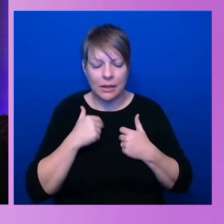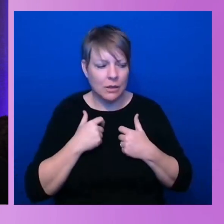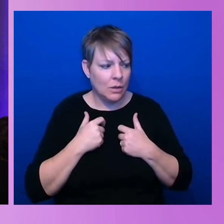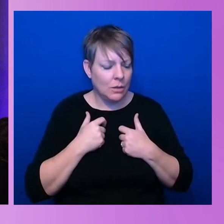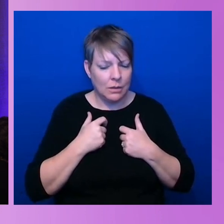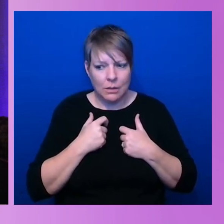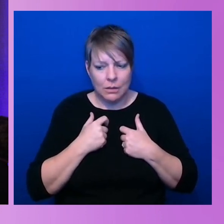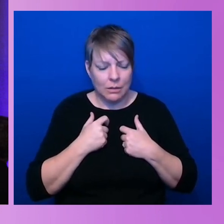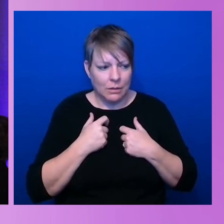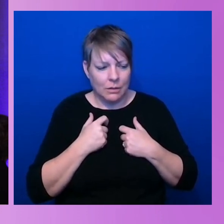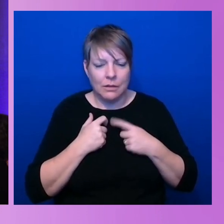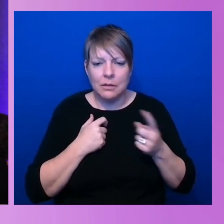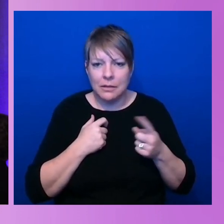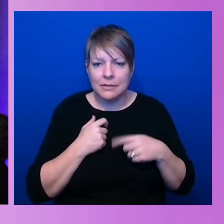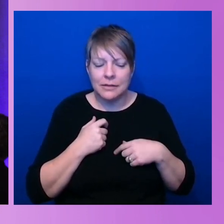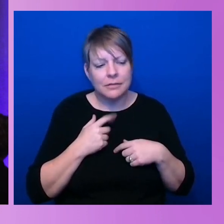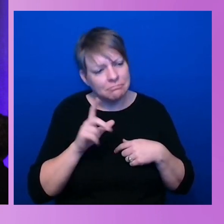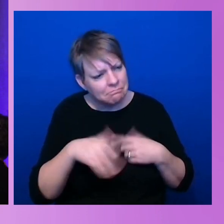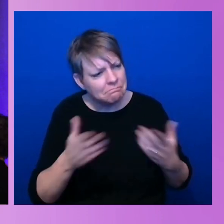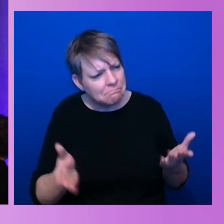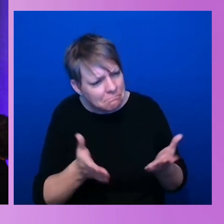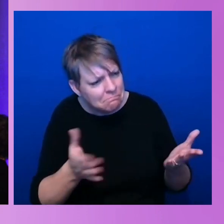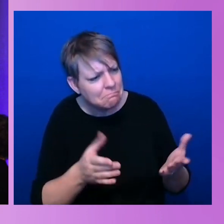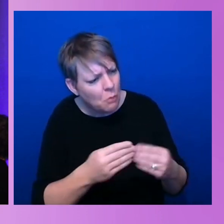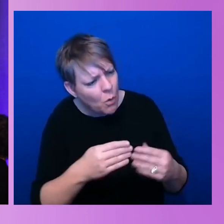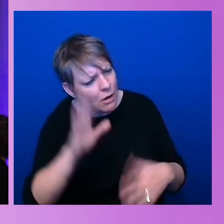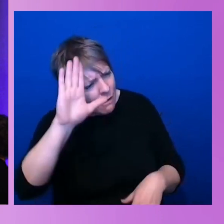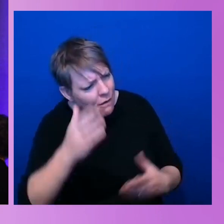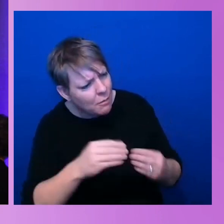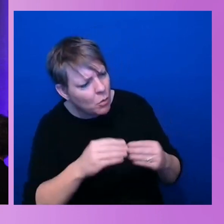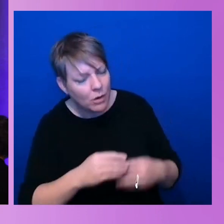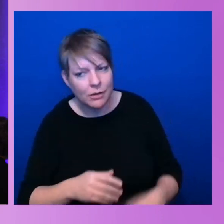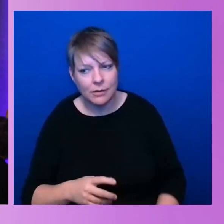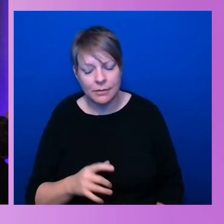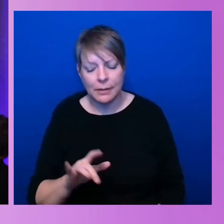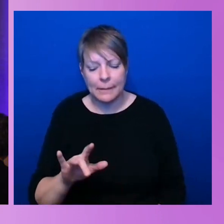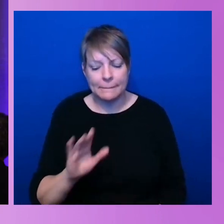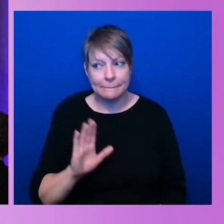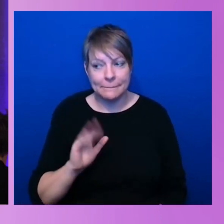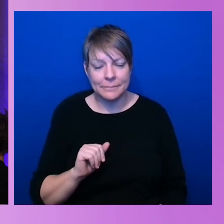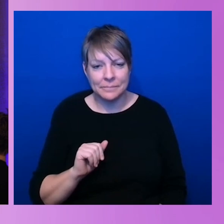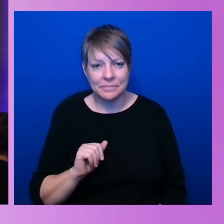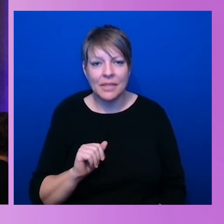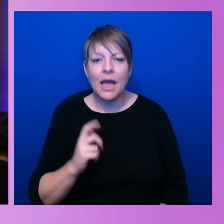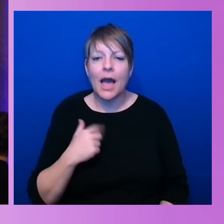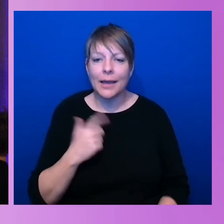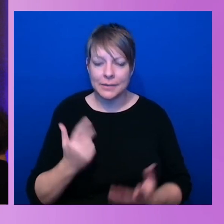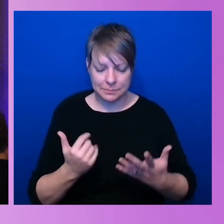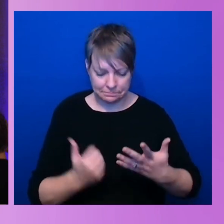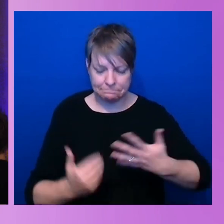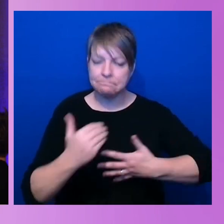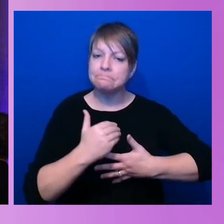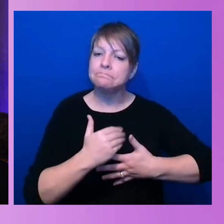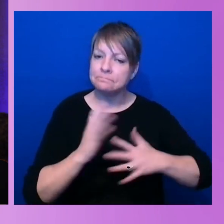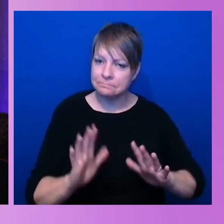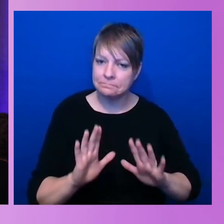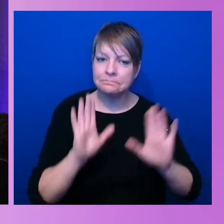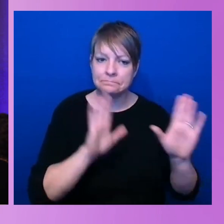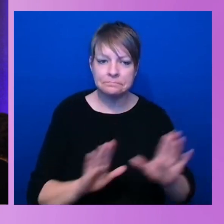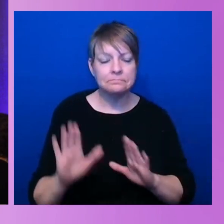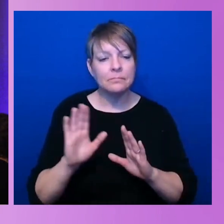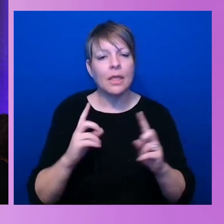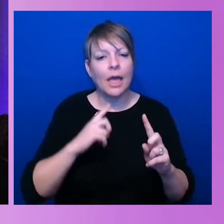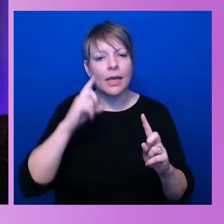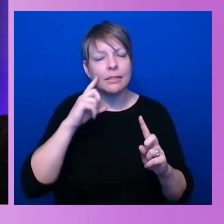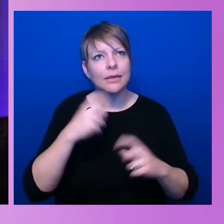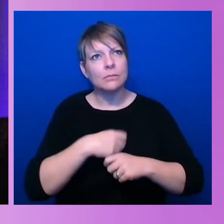why don't you speak up more? But now I can use that hand raise feature to orderly get myself heard. And I think it's also created this